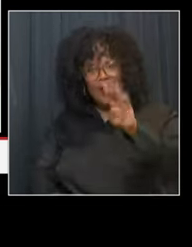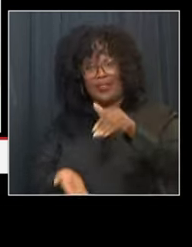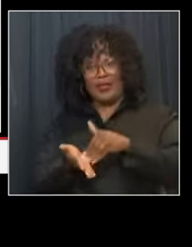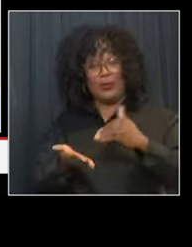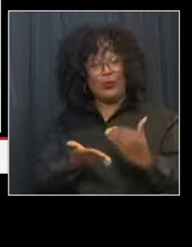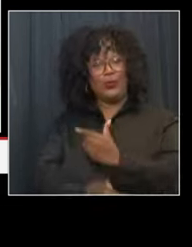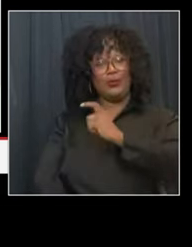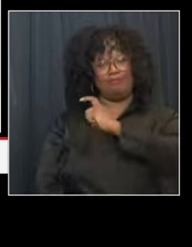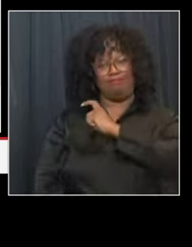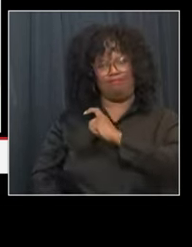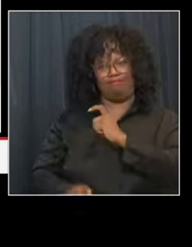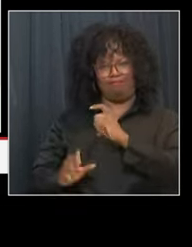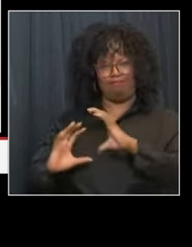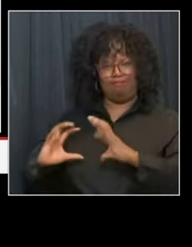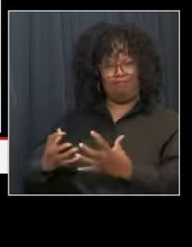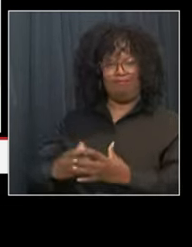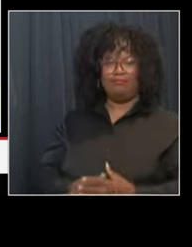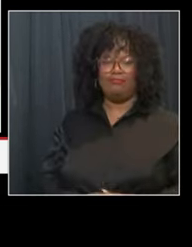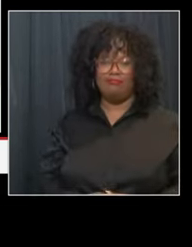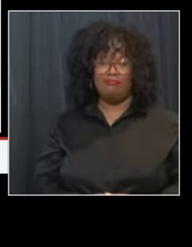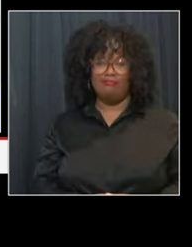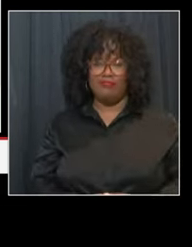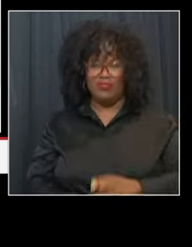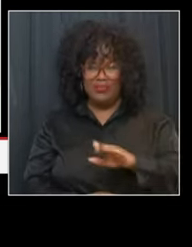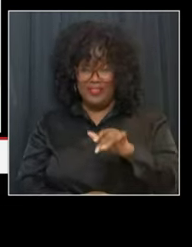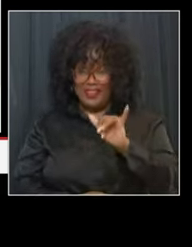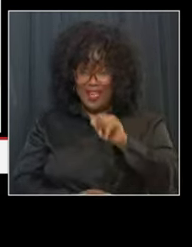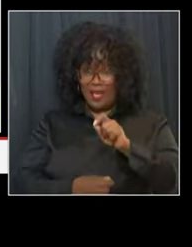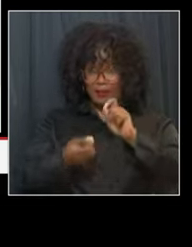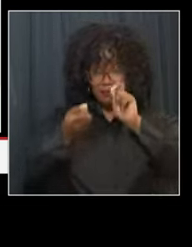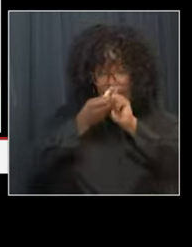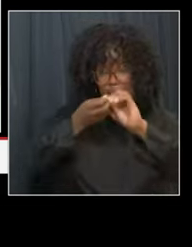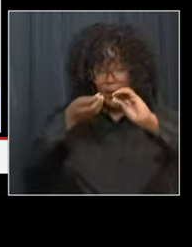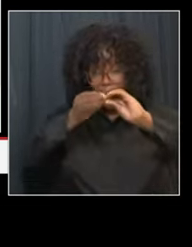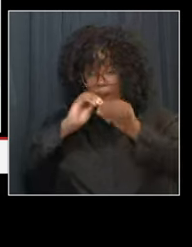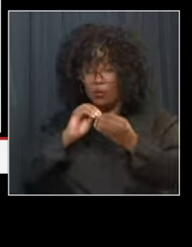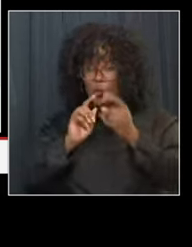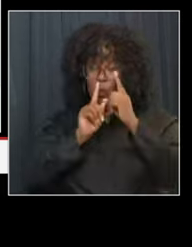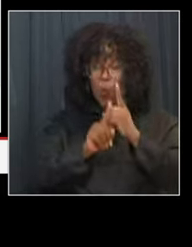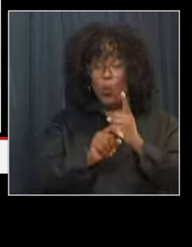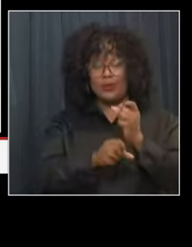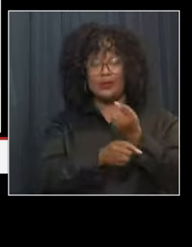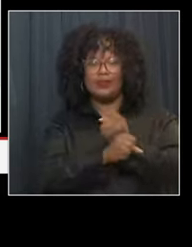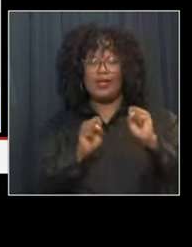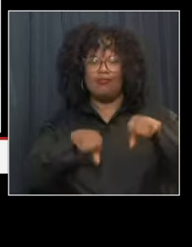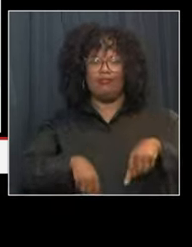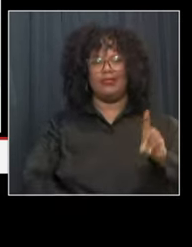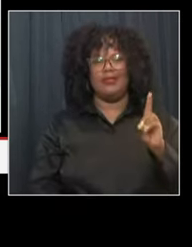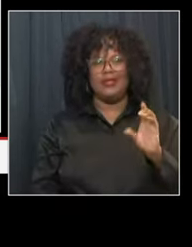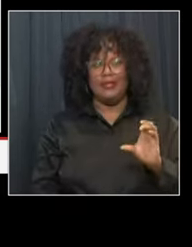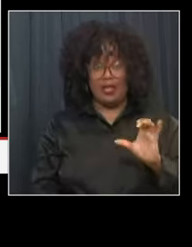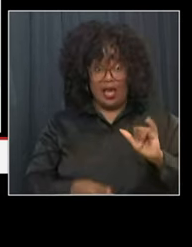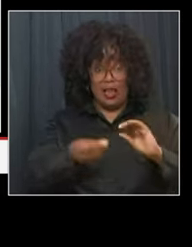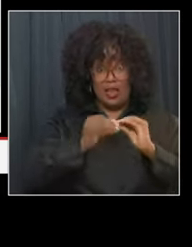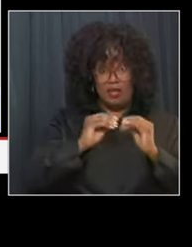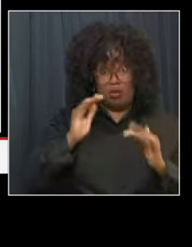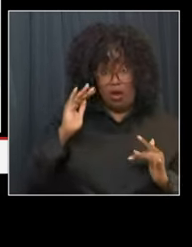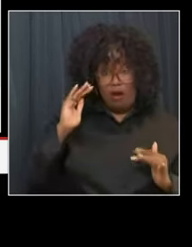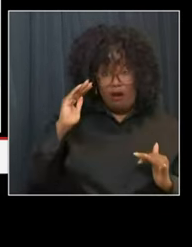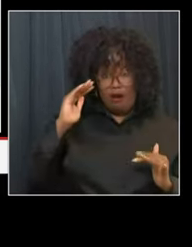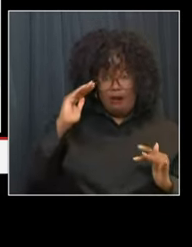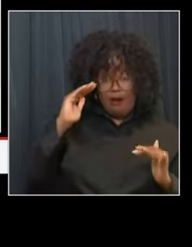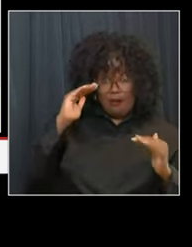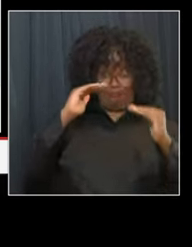officers that we need to keep our city safe. And so you'll see a $30 million investment in MPD hiring for